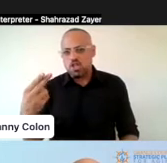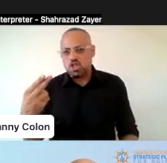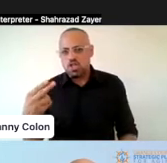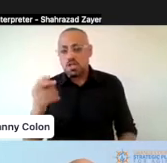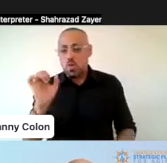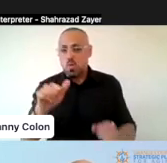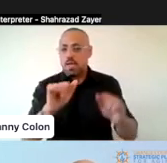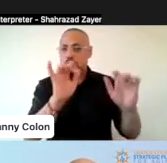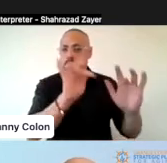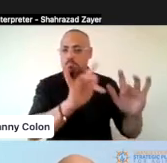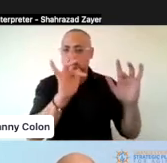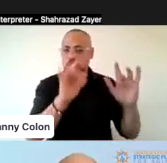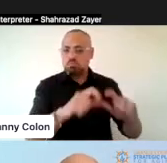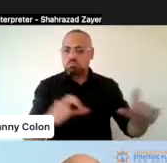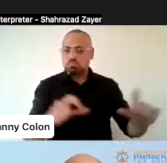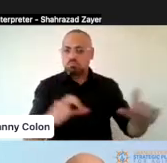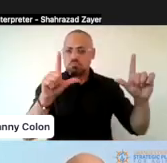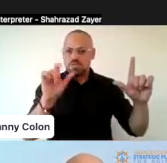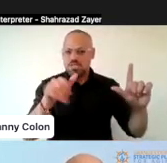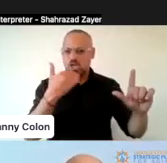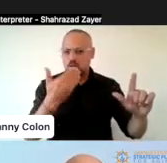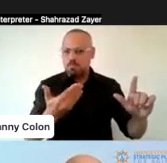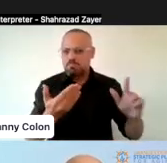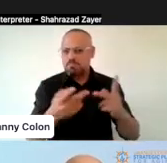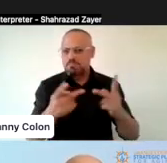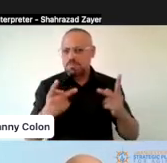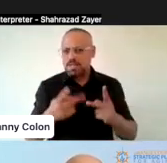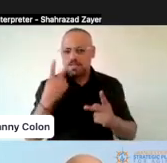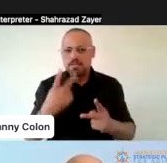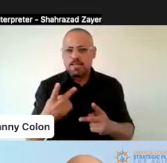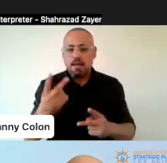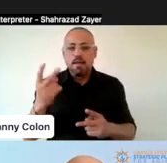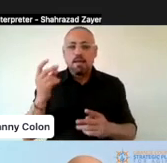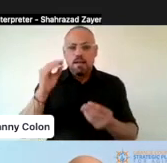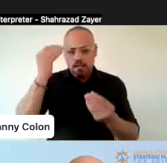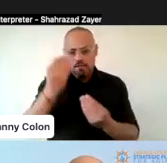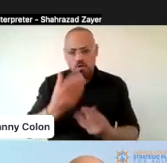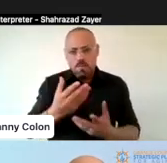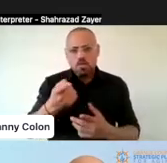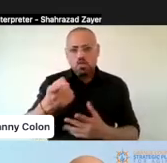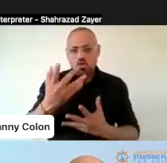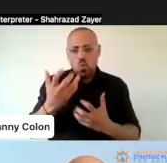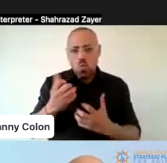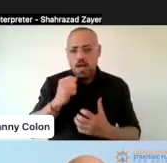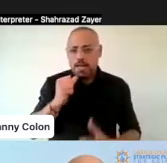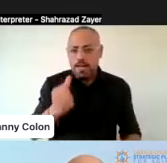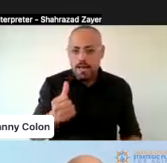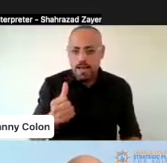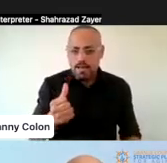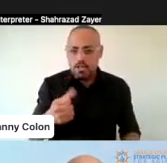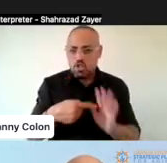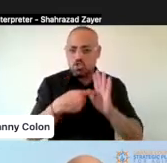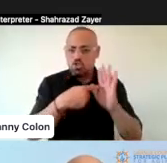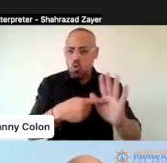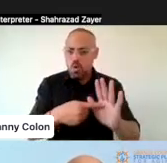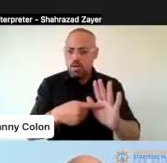And this is a great spot to say, if you see that the information that you want is not displaying, if you